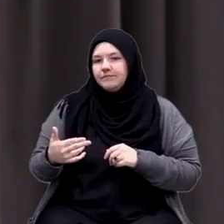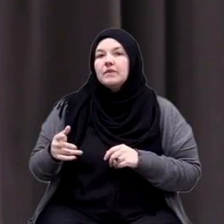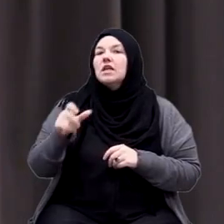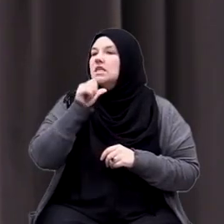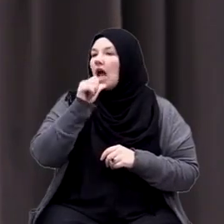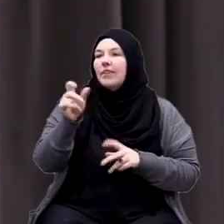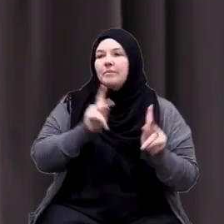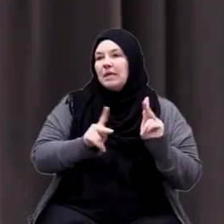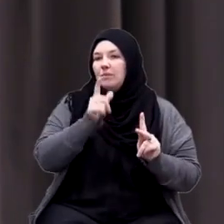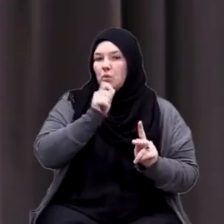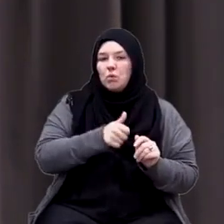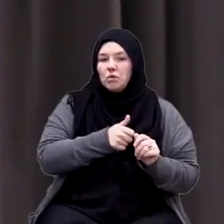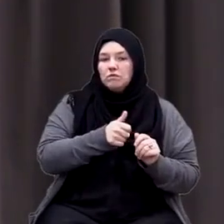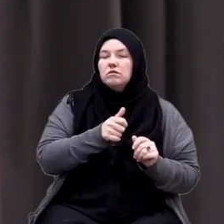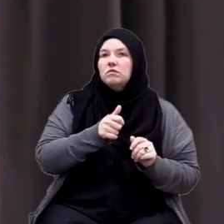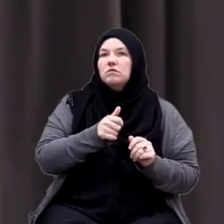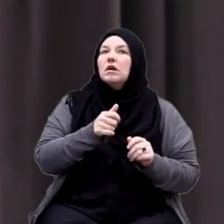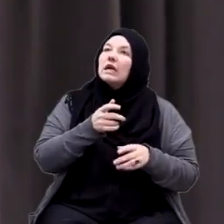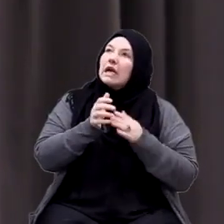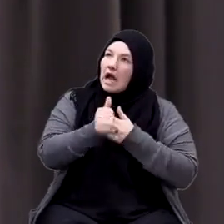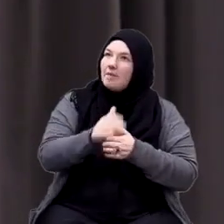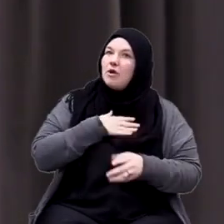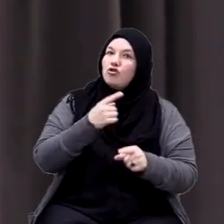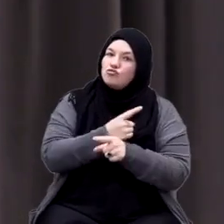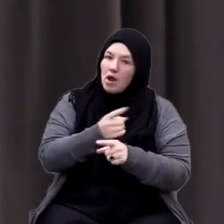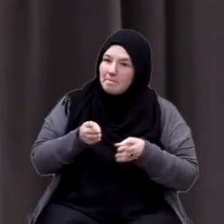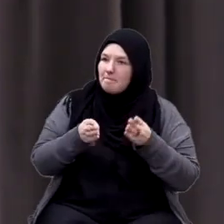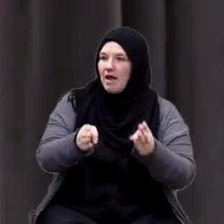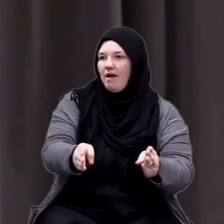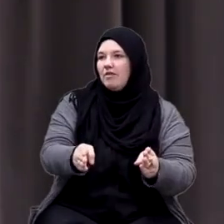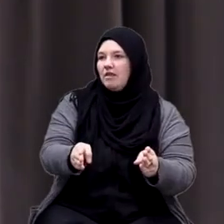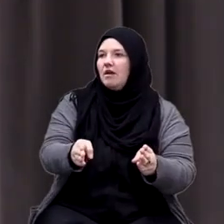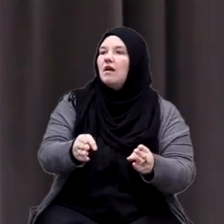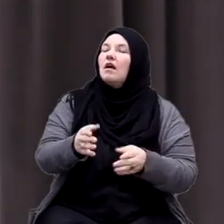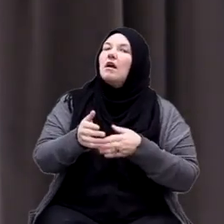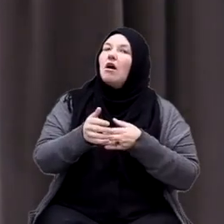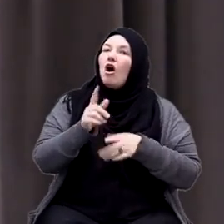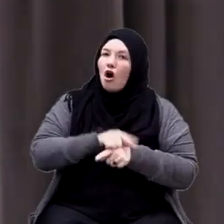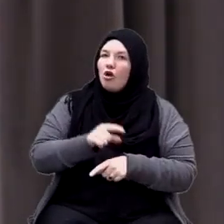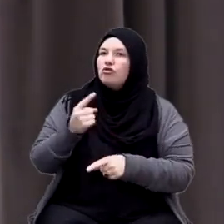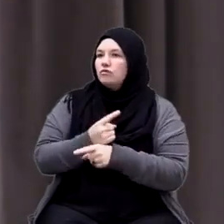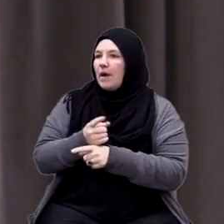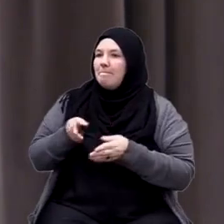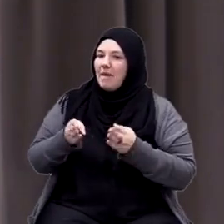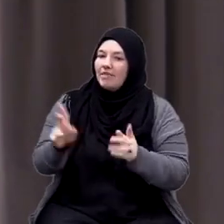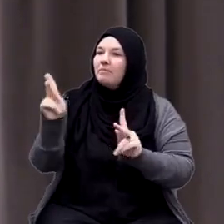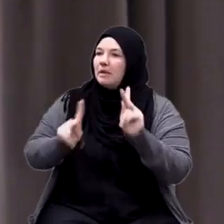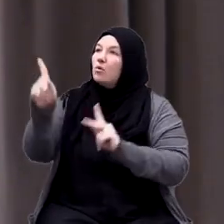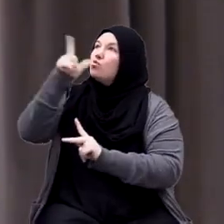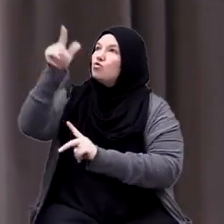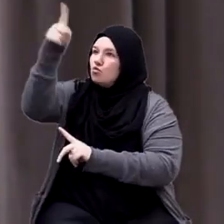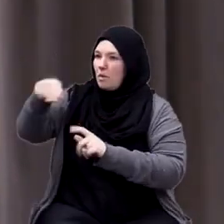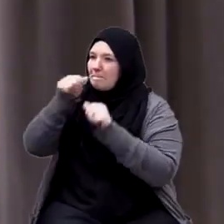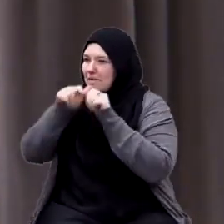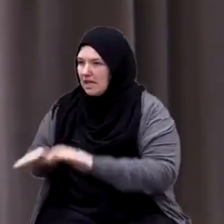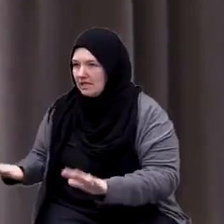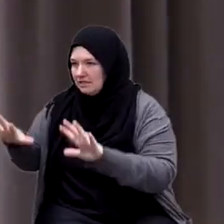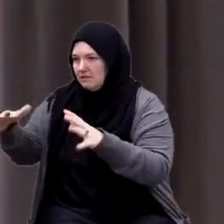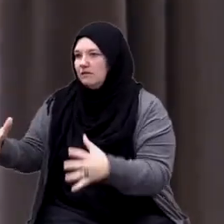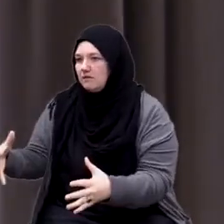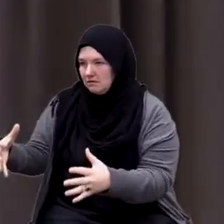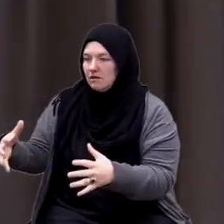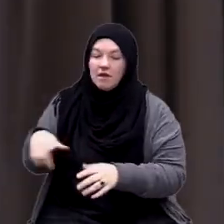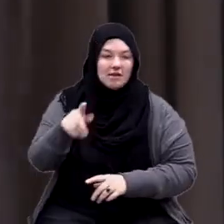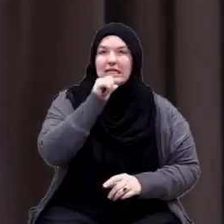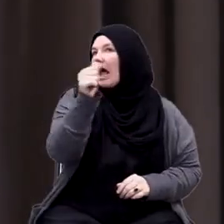not the path of those who have gone astray. So we all pray, our children memorize